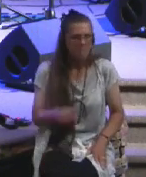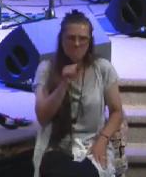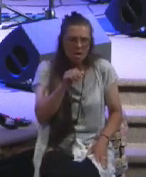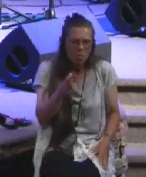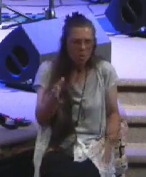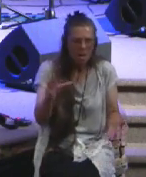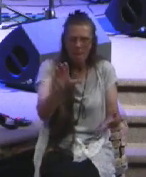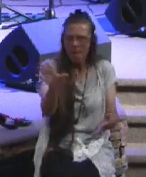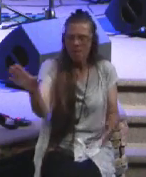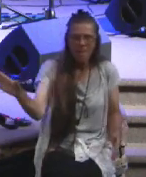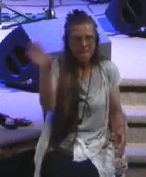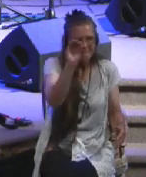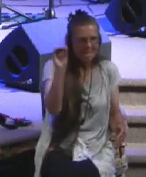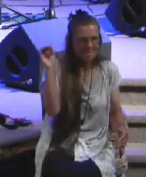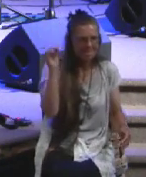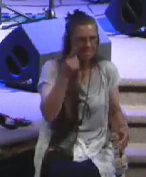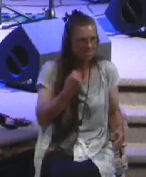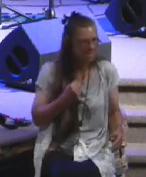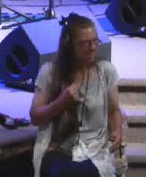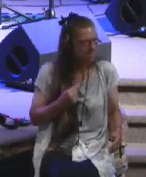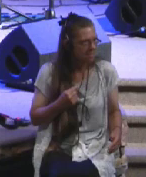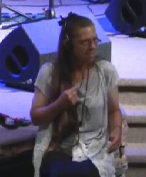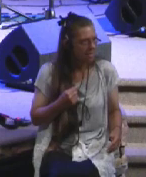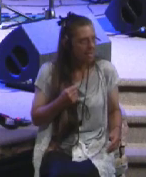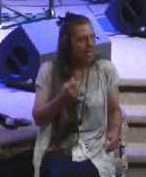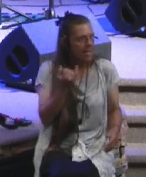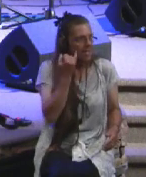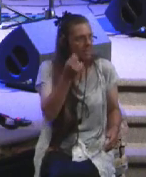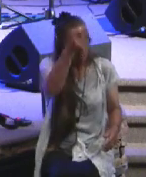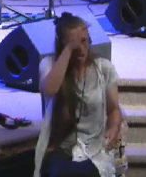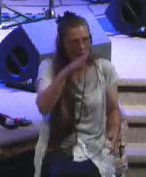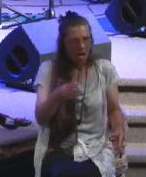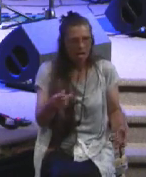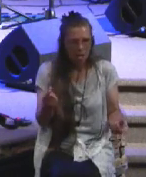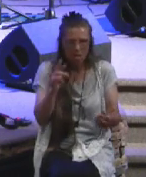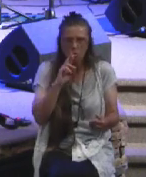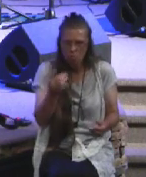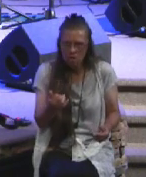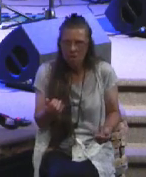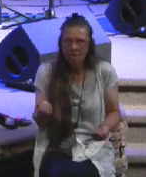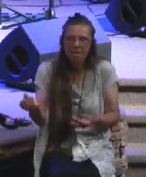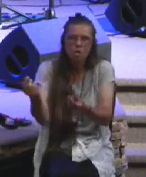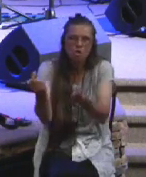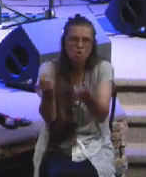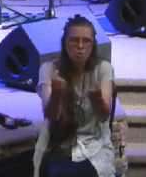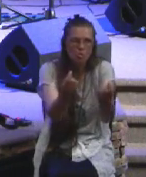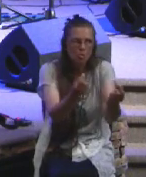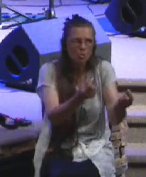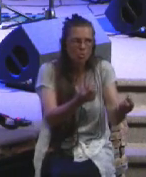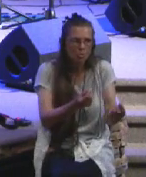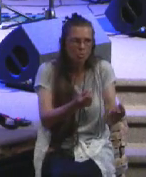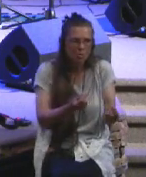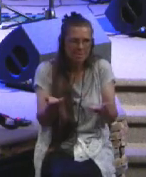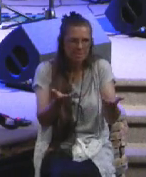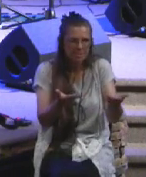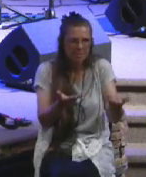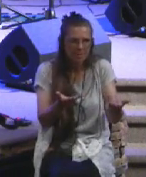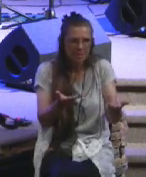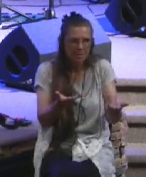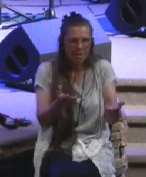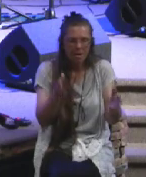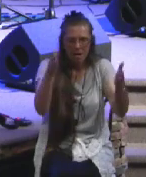miss. Come on. I don't want to miss if God is really up to something. Really up to something. I hope you aren't. Hope you